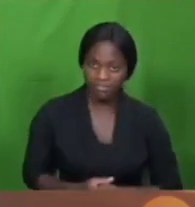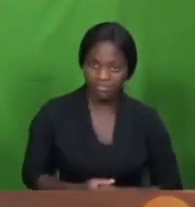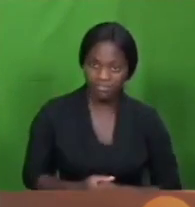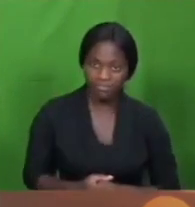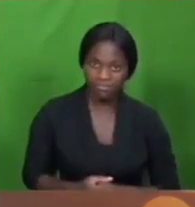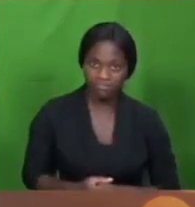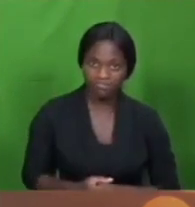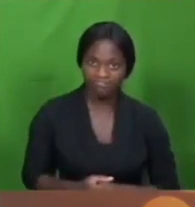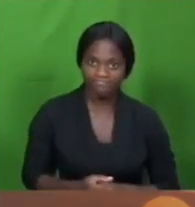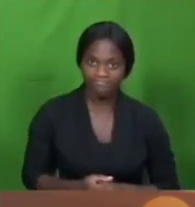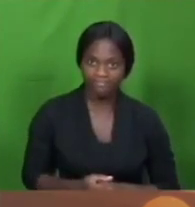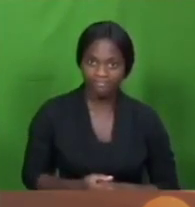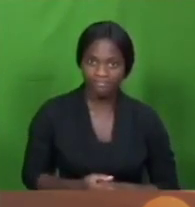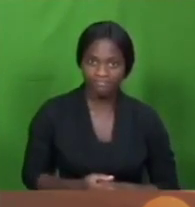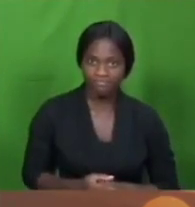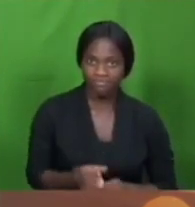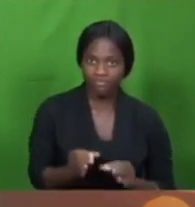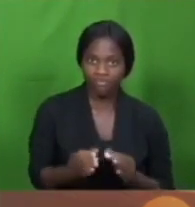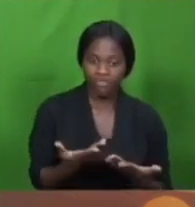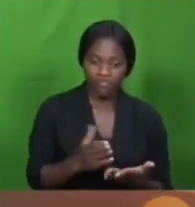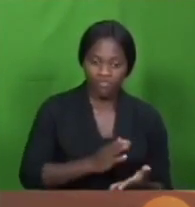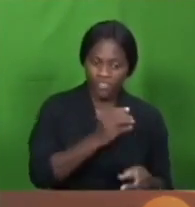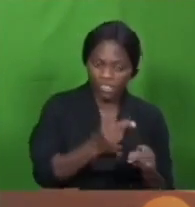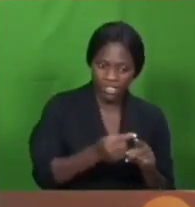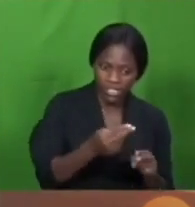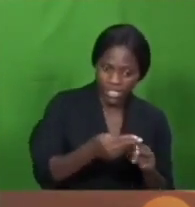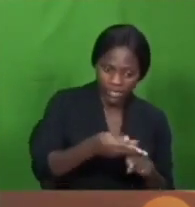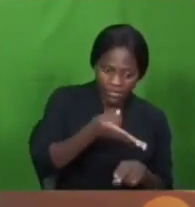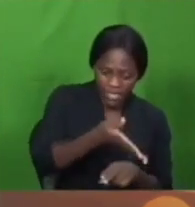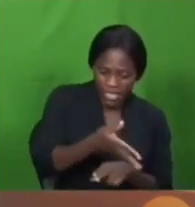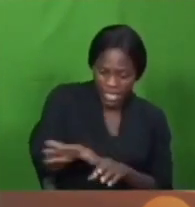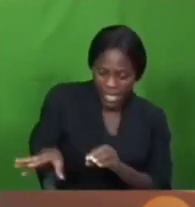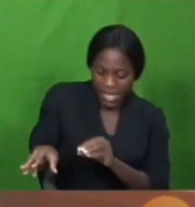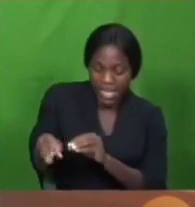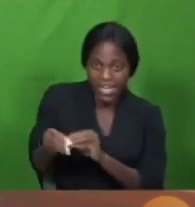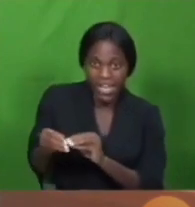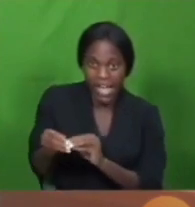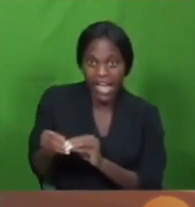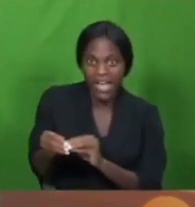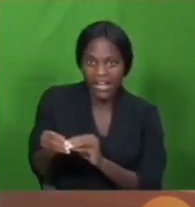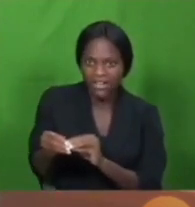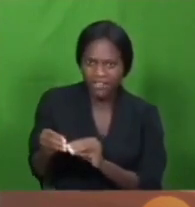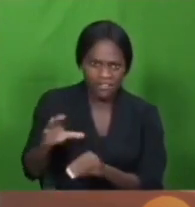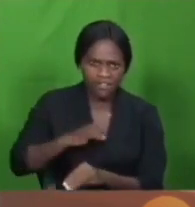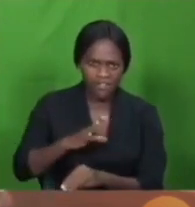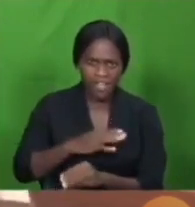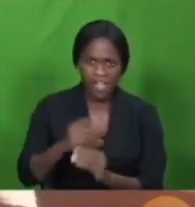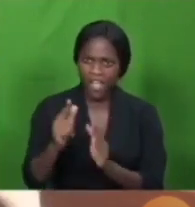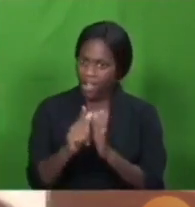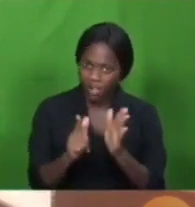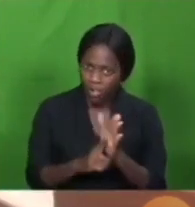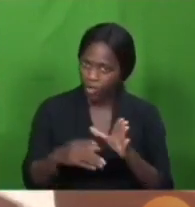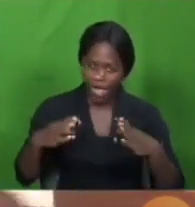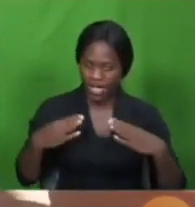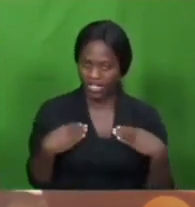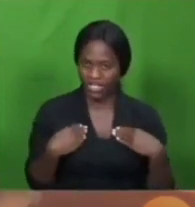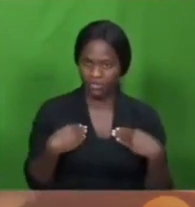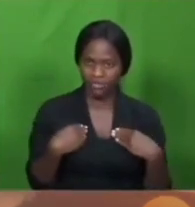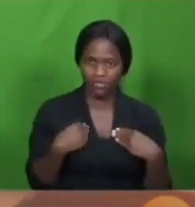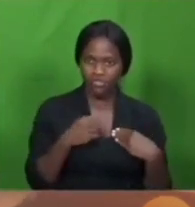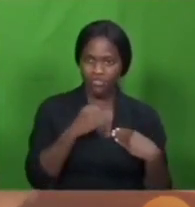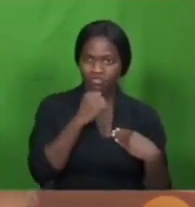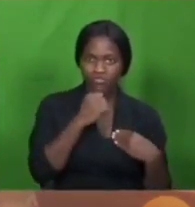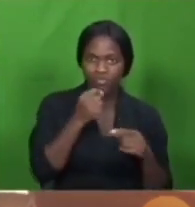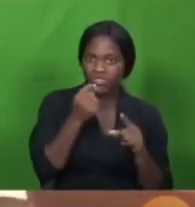done that way and is captured in brackets, it is the same thing. The law so recognizes it. It's not just the terminology in